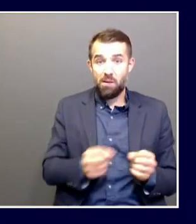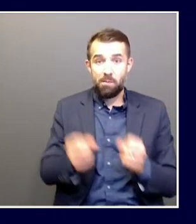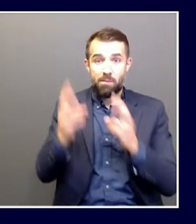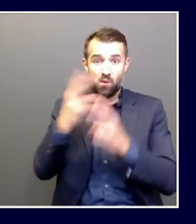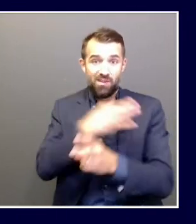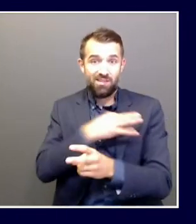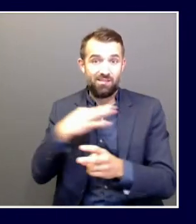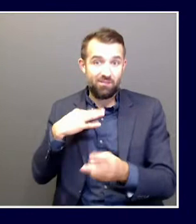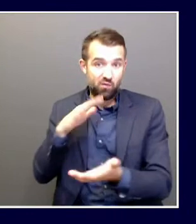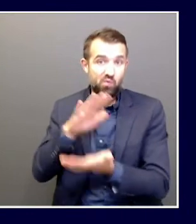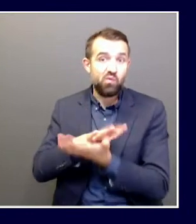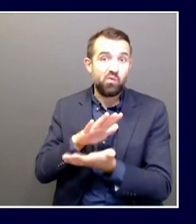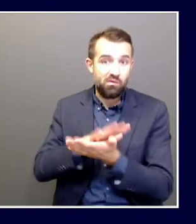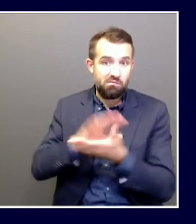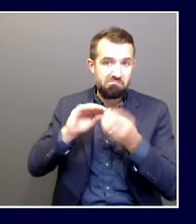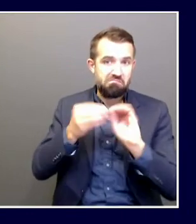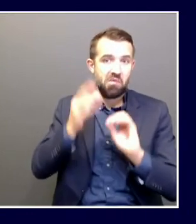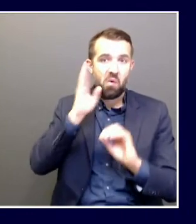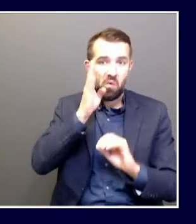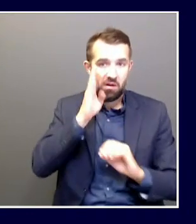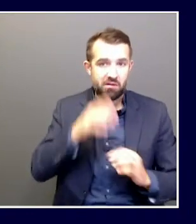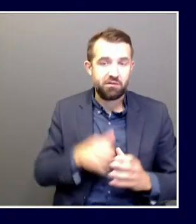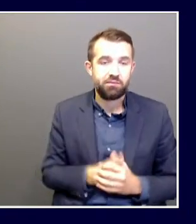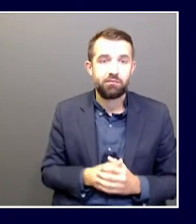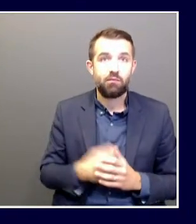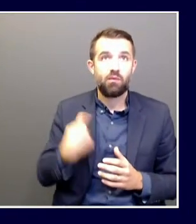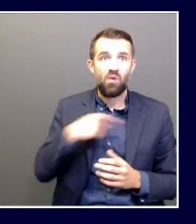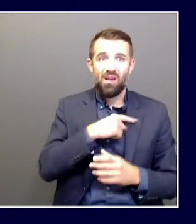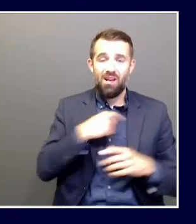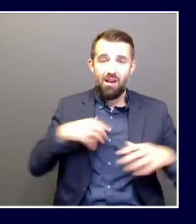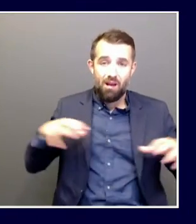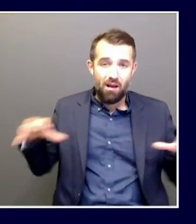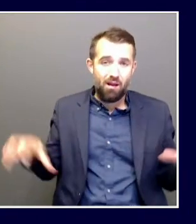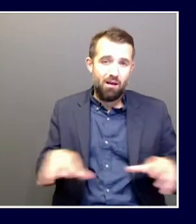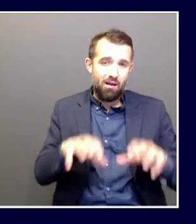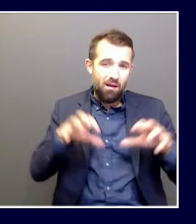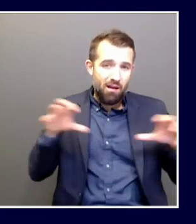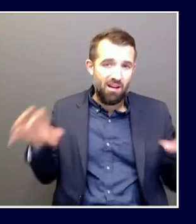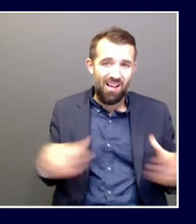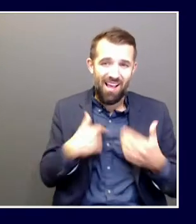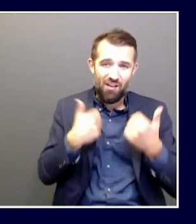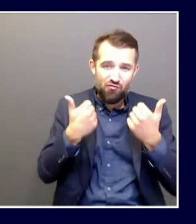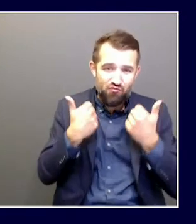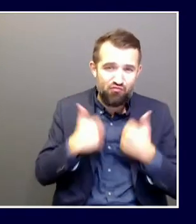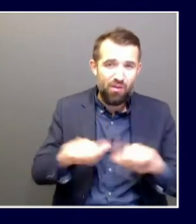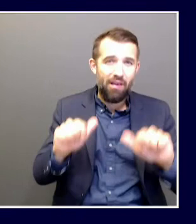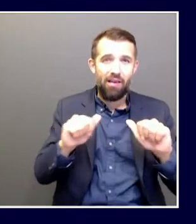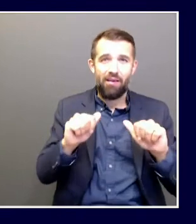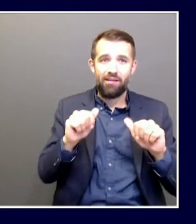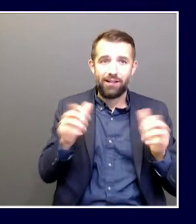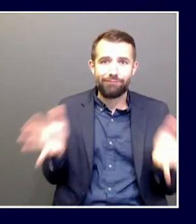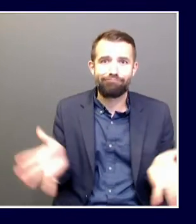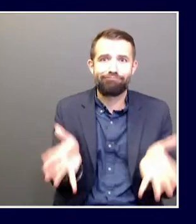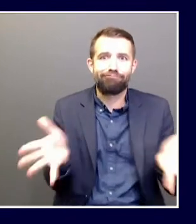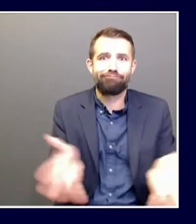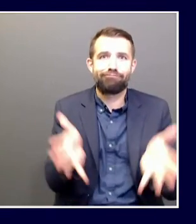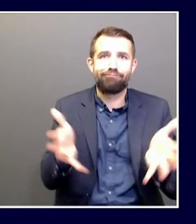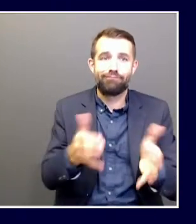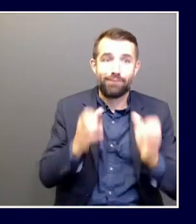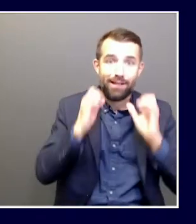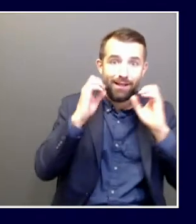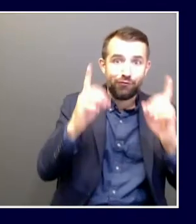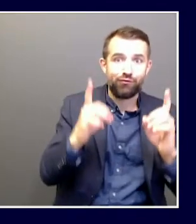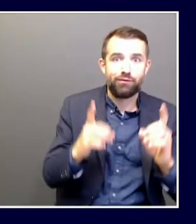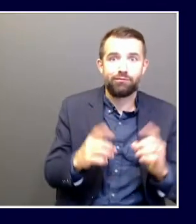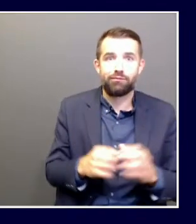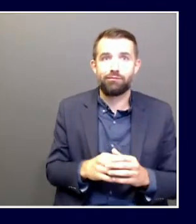We continue to use all of our tools at our disposal to try to continue to push that rate up so we truly can protect people